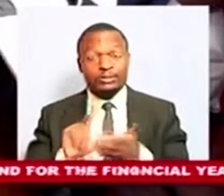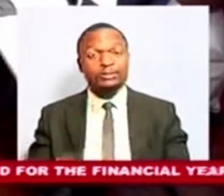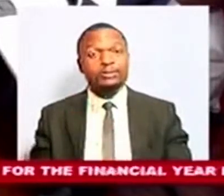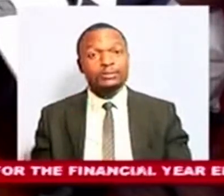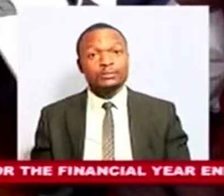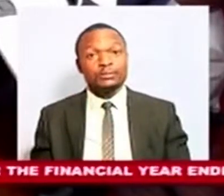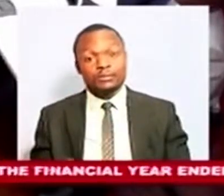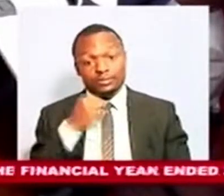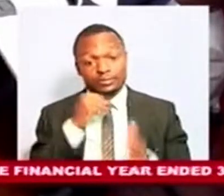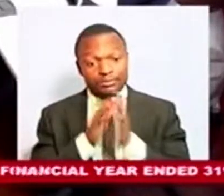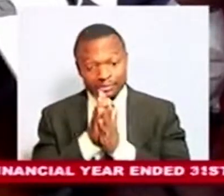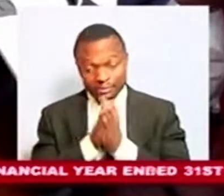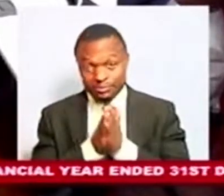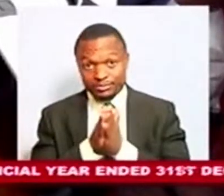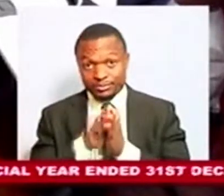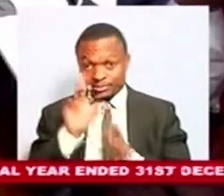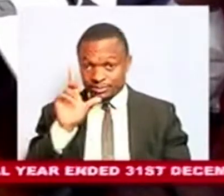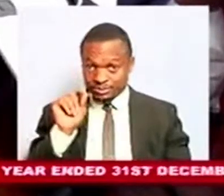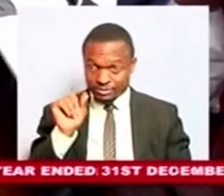the interest for